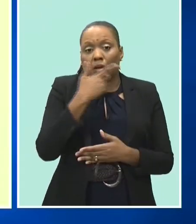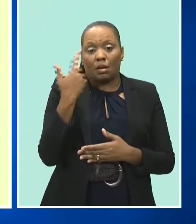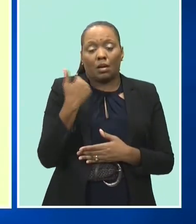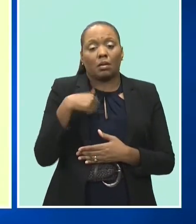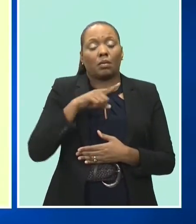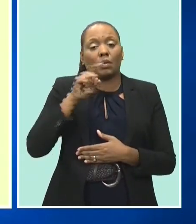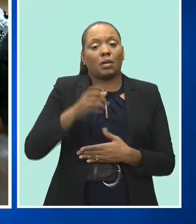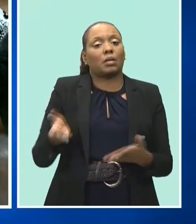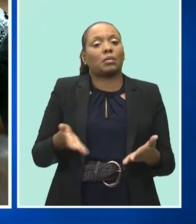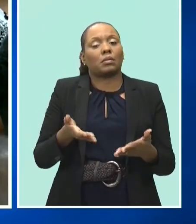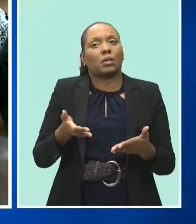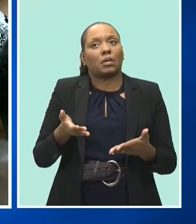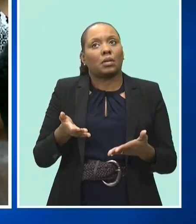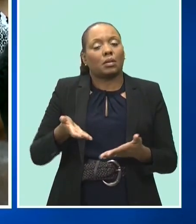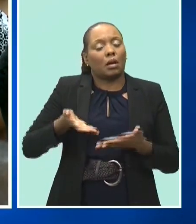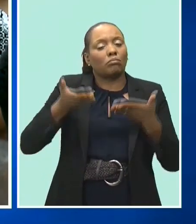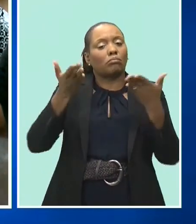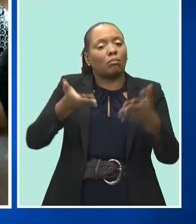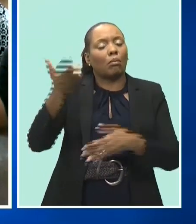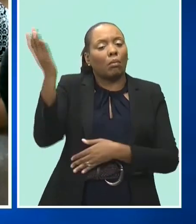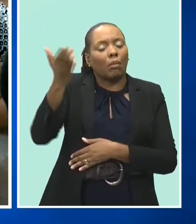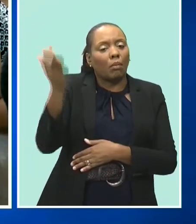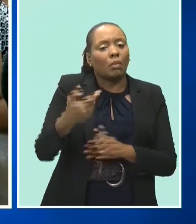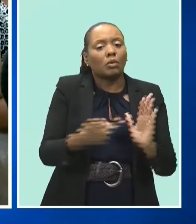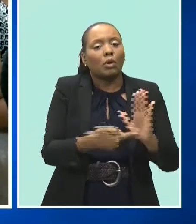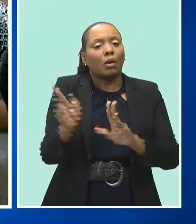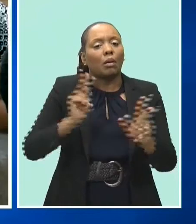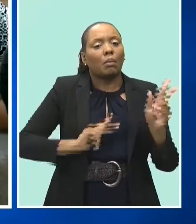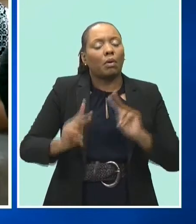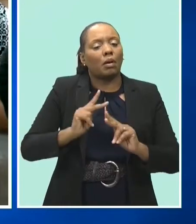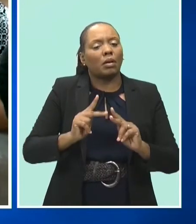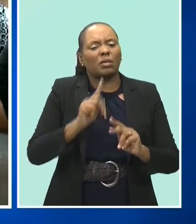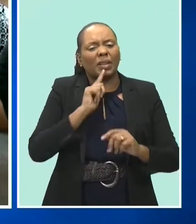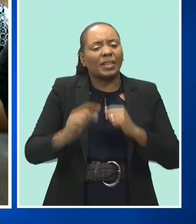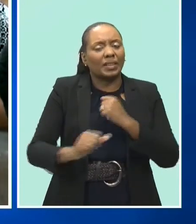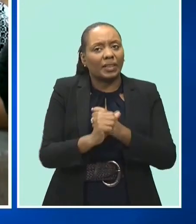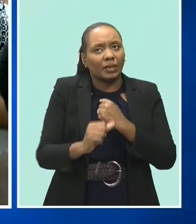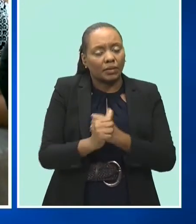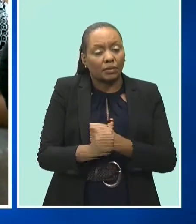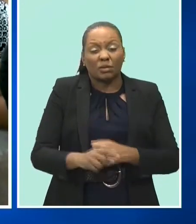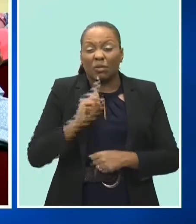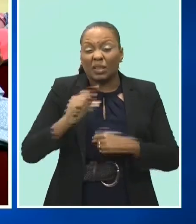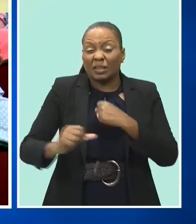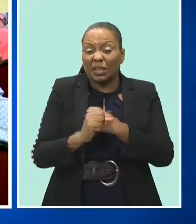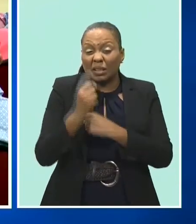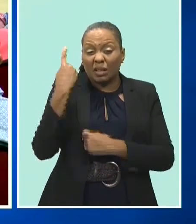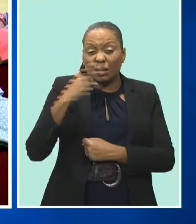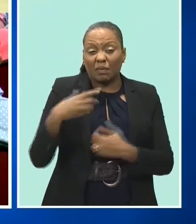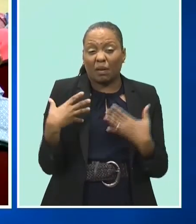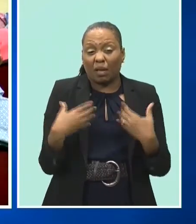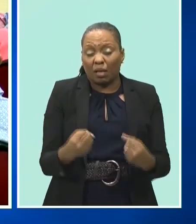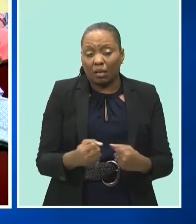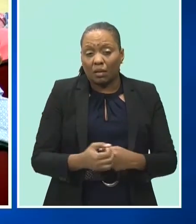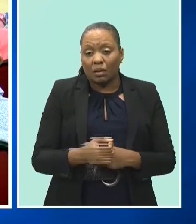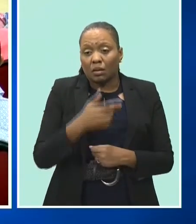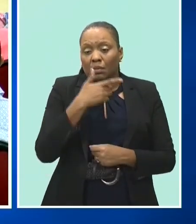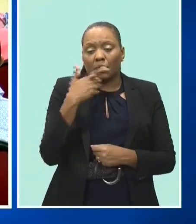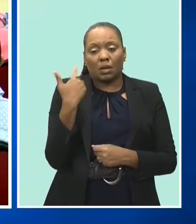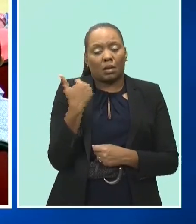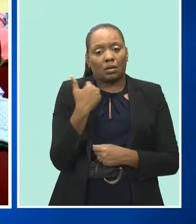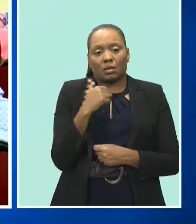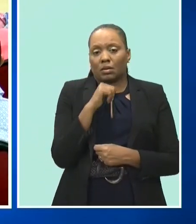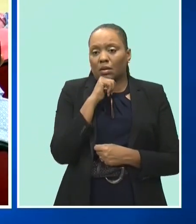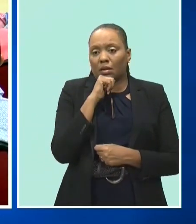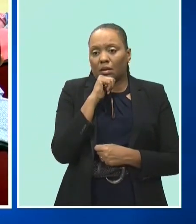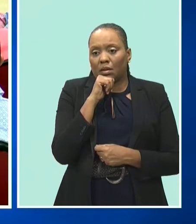of NPSs. The new synthetic drugs on the market present a serious danger to public health since they are not locally regulated